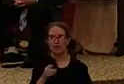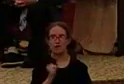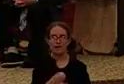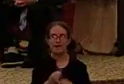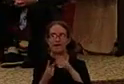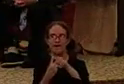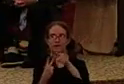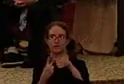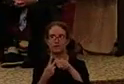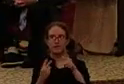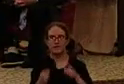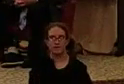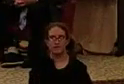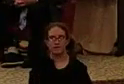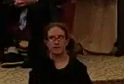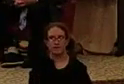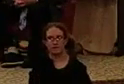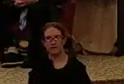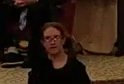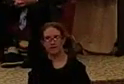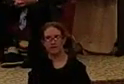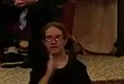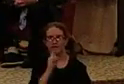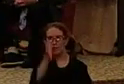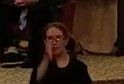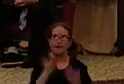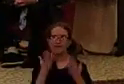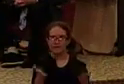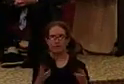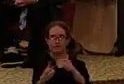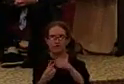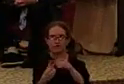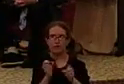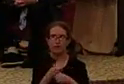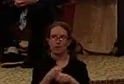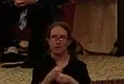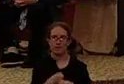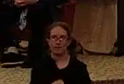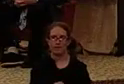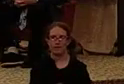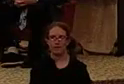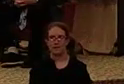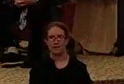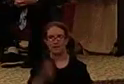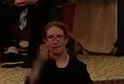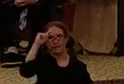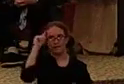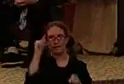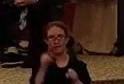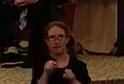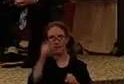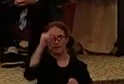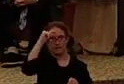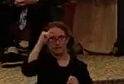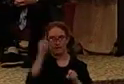that decision. Actually, God gives you the decision. You make it. He backs it up. That's it.